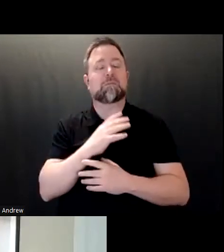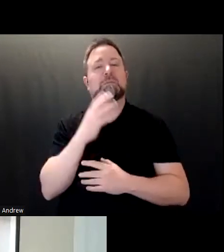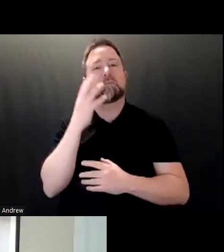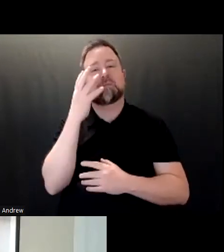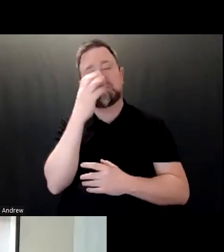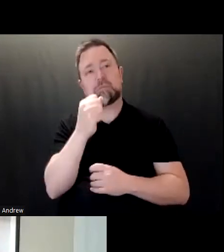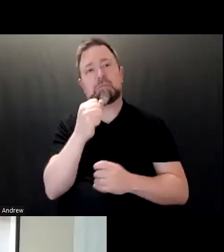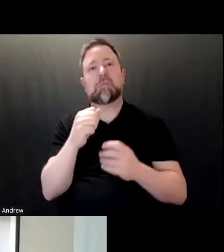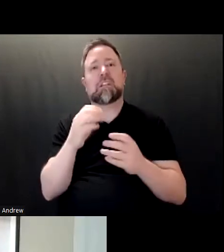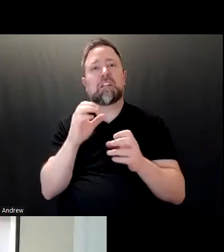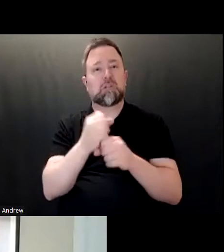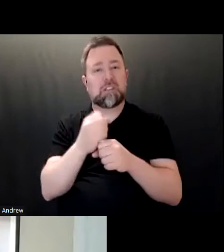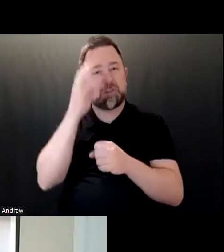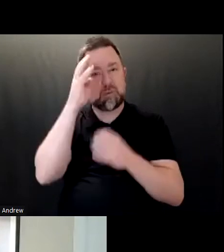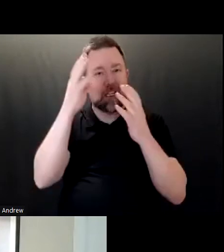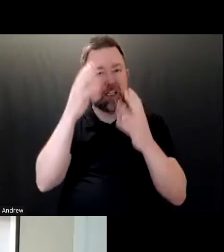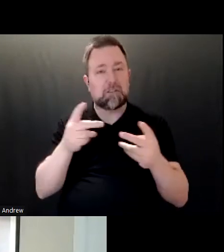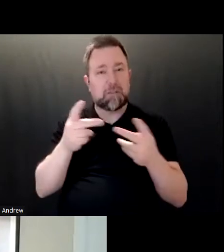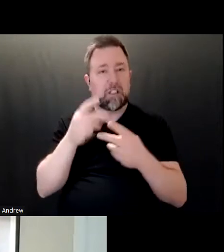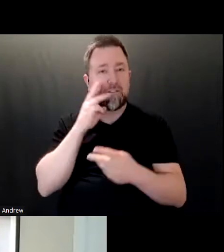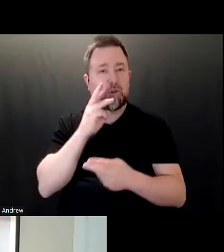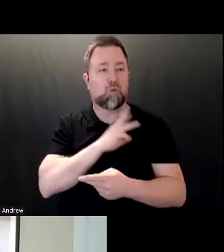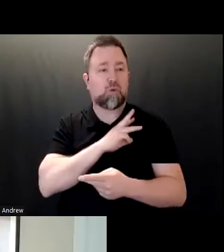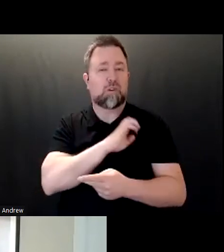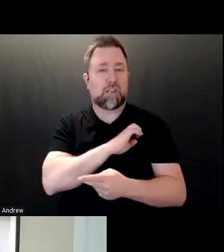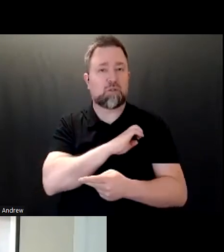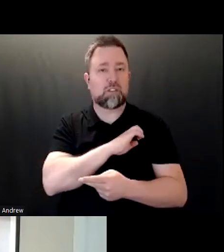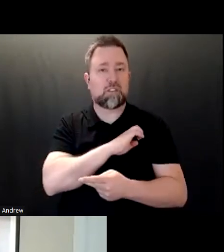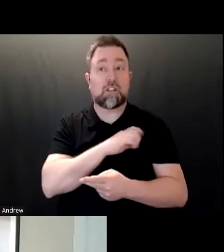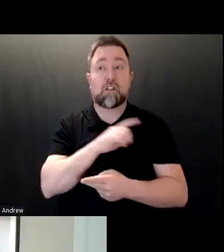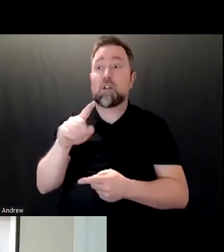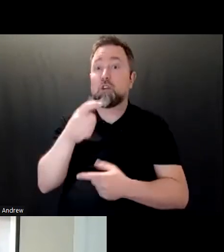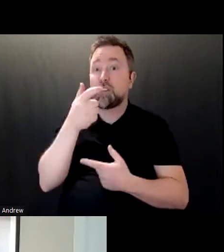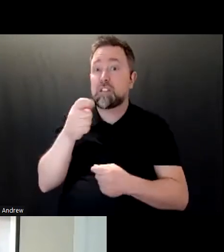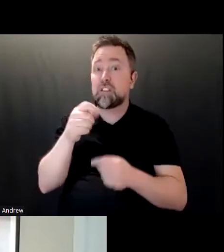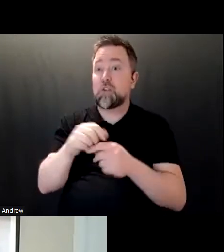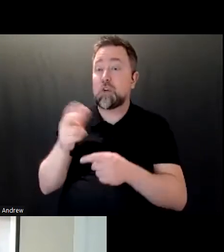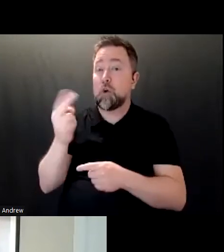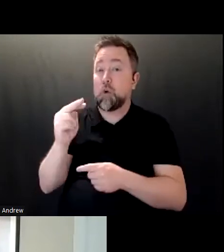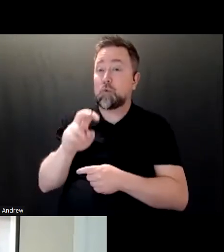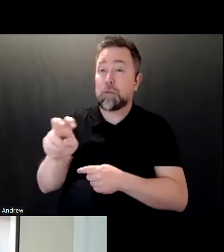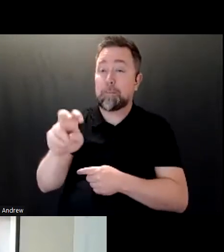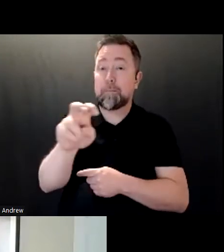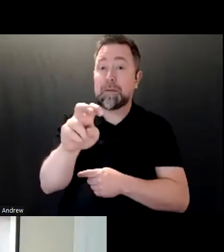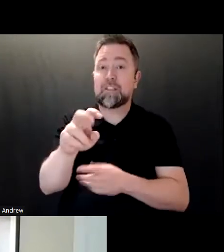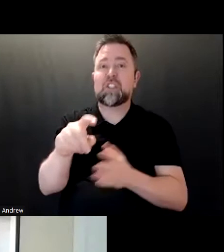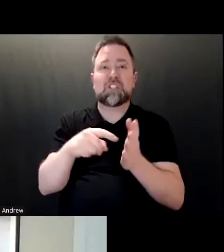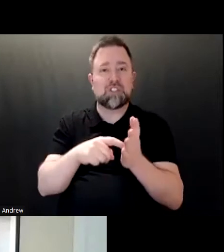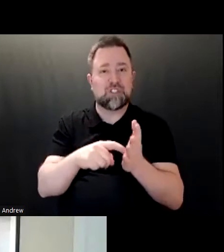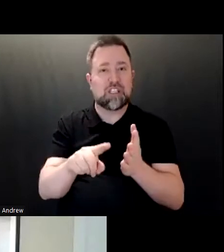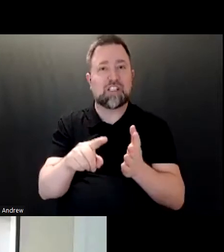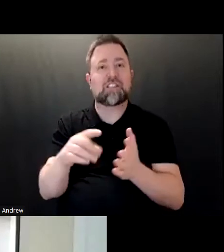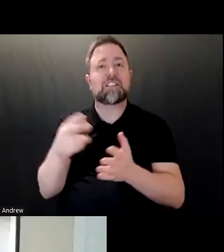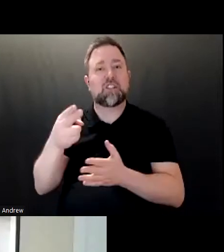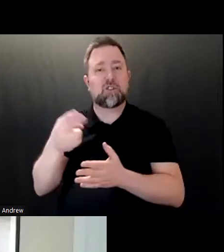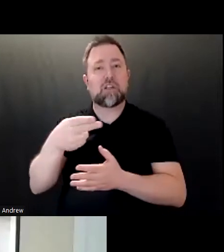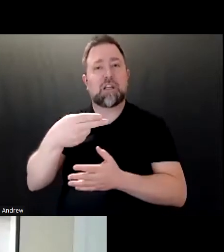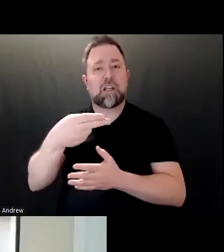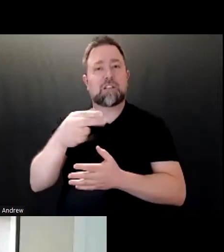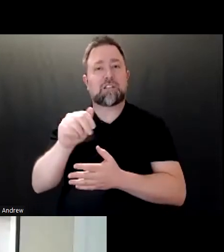his life. He has a rasp and he's working away at a piece of furniture, which was his driving life force.